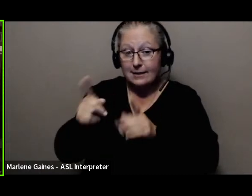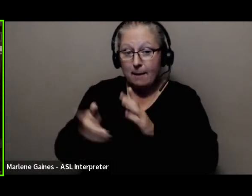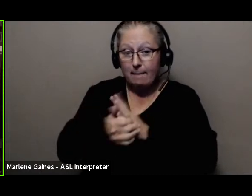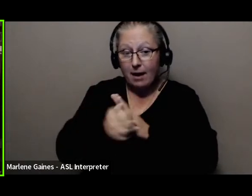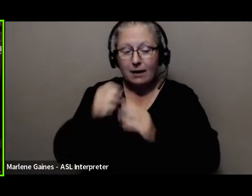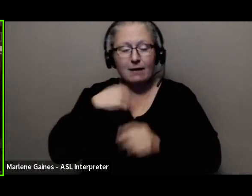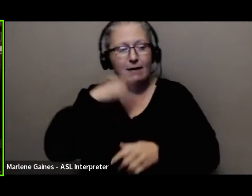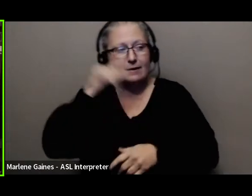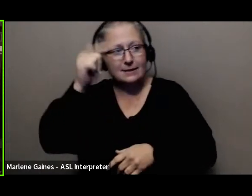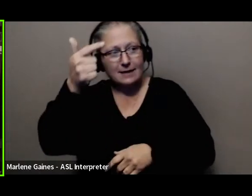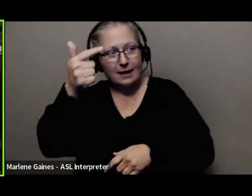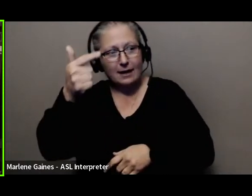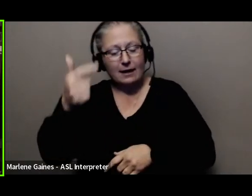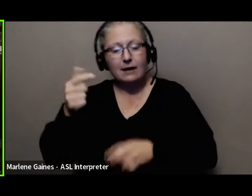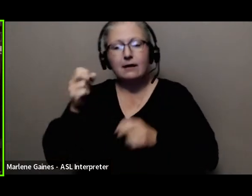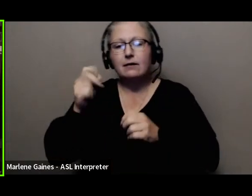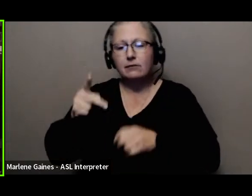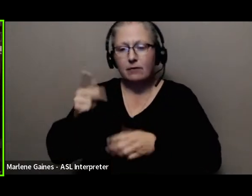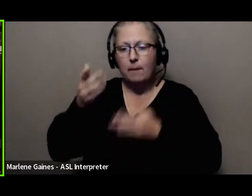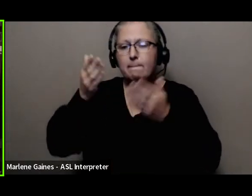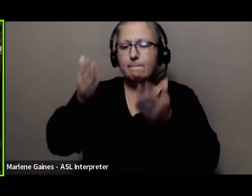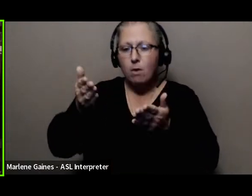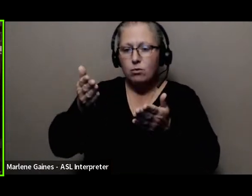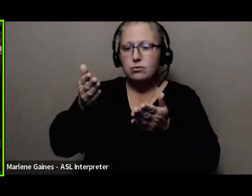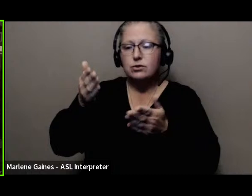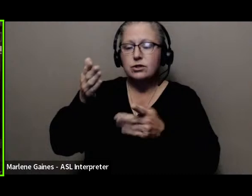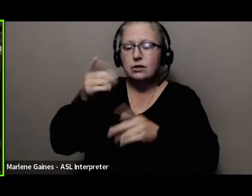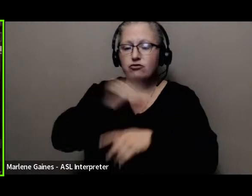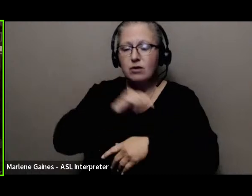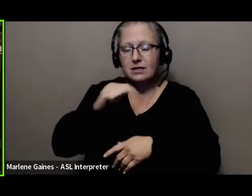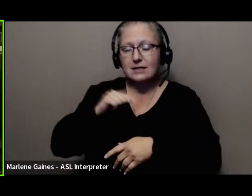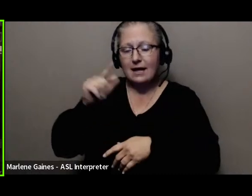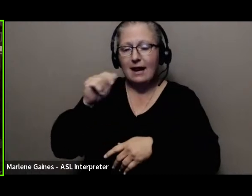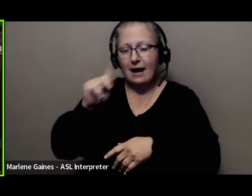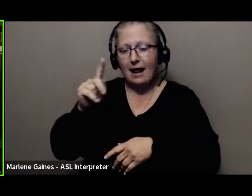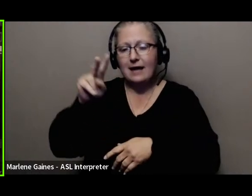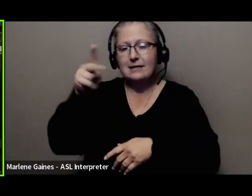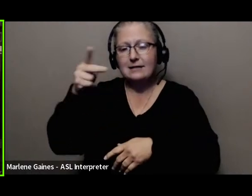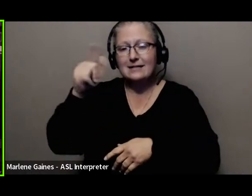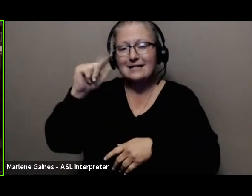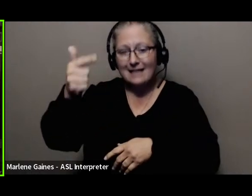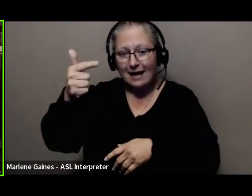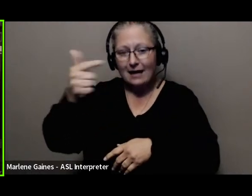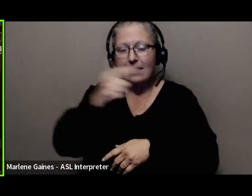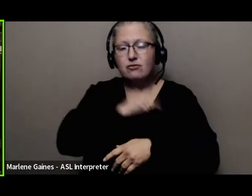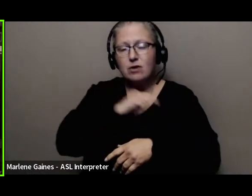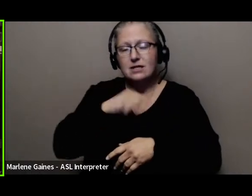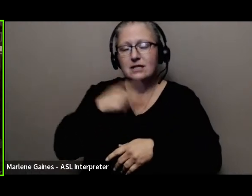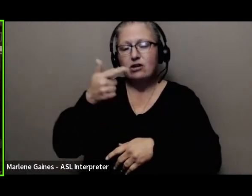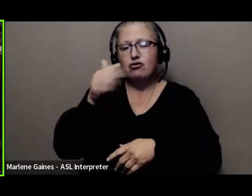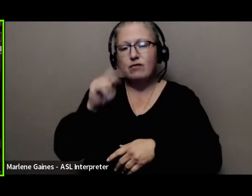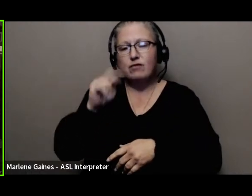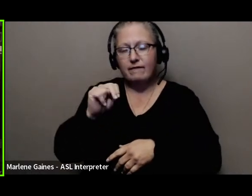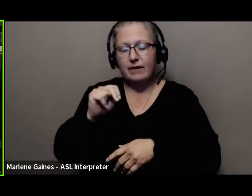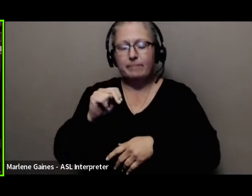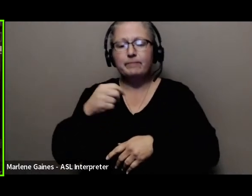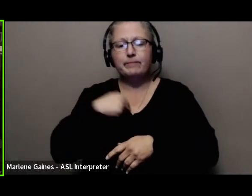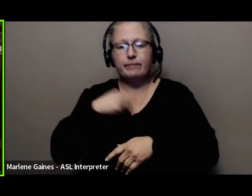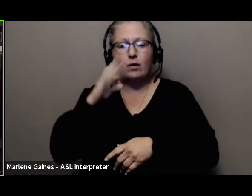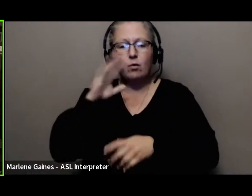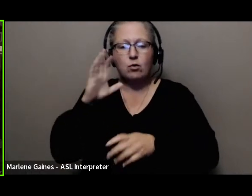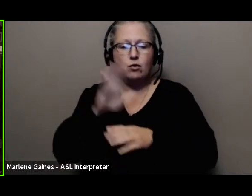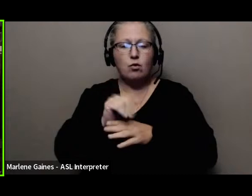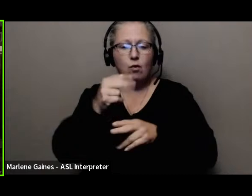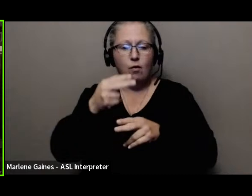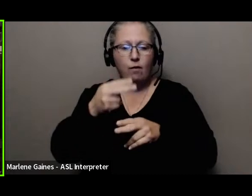you. the motion. Okay, there's a motion by Trustee Land and a second by Trustee Griffin. I will do a roll